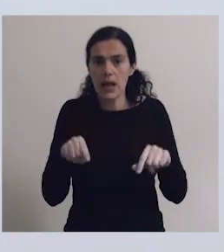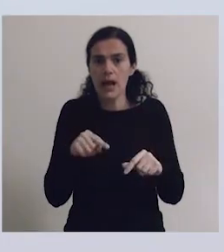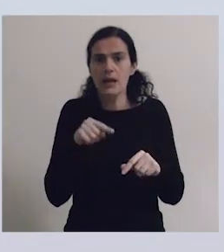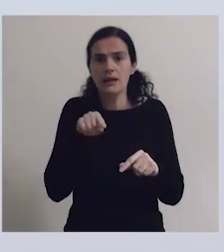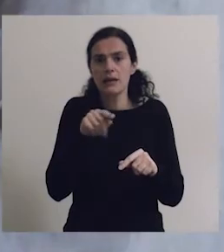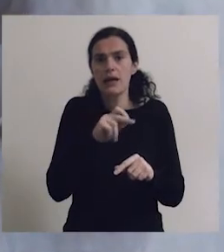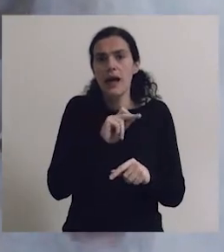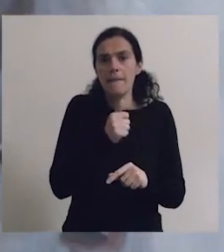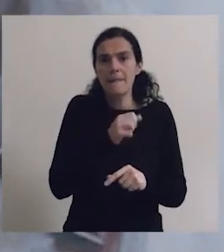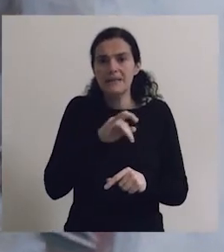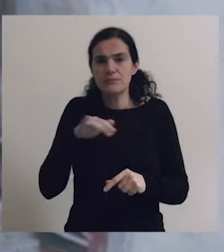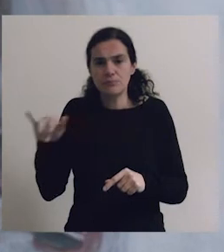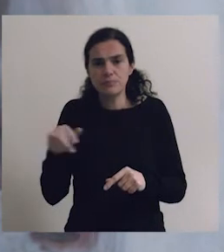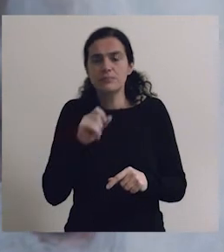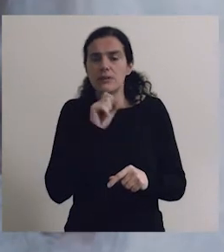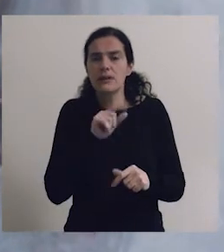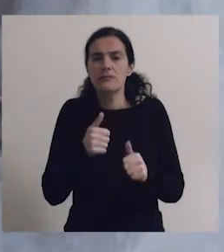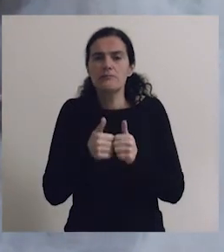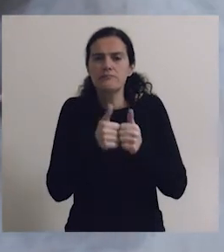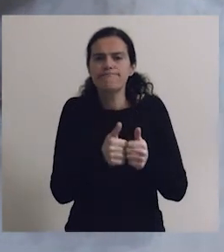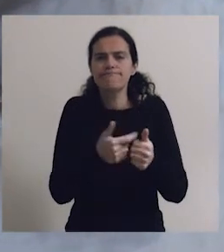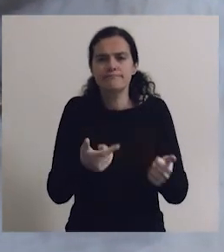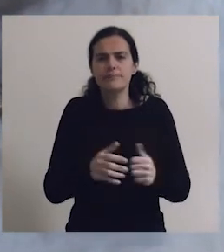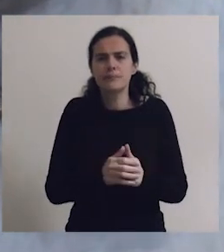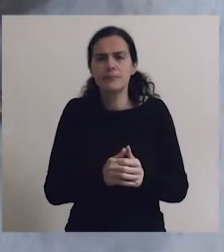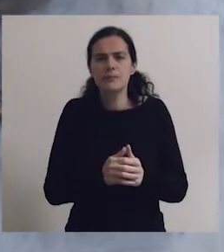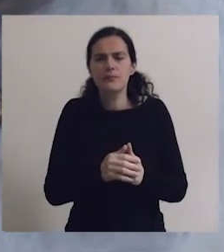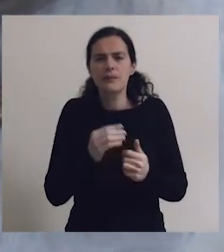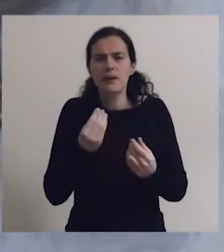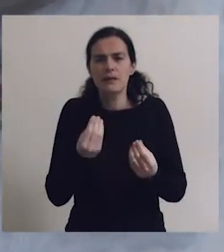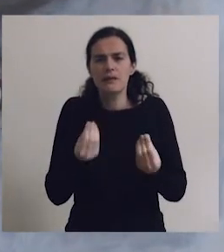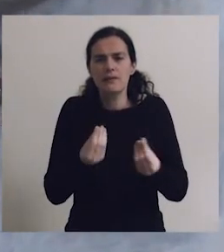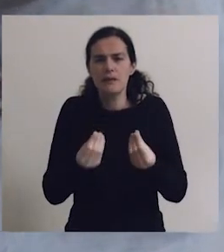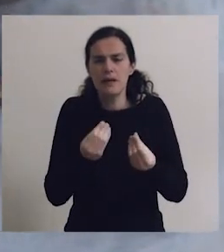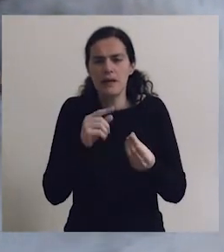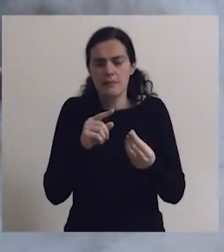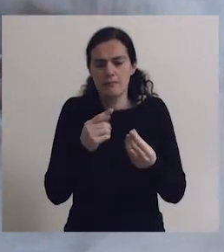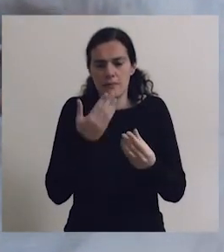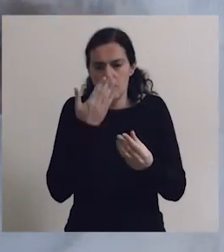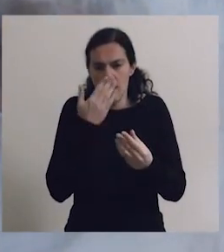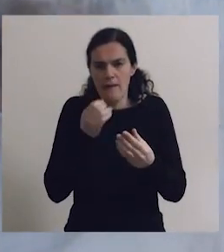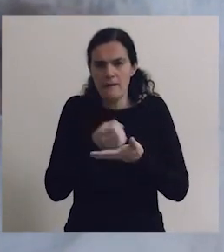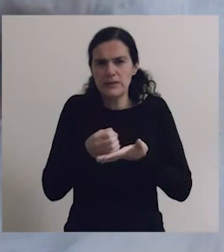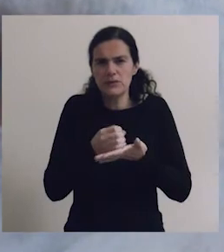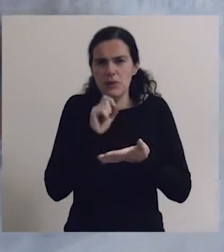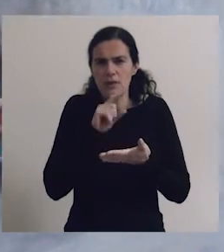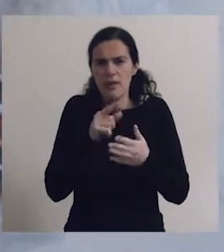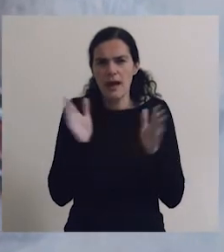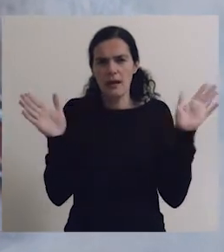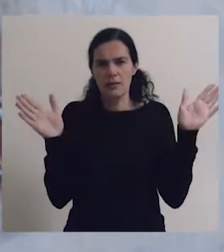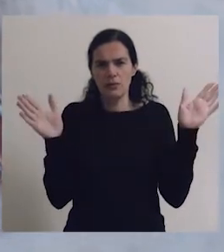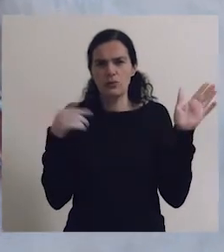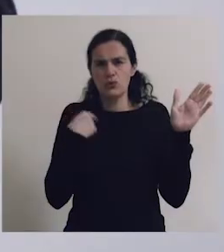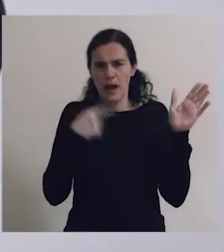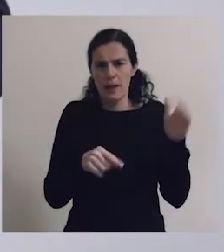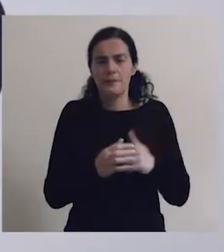here the entire alphabet that follow this kind of necklace that wraps around the